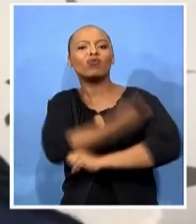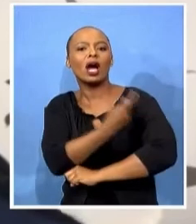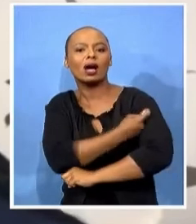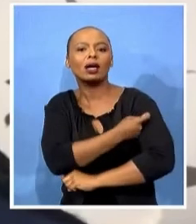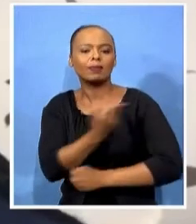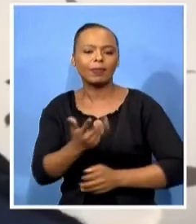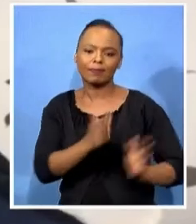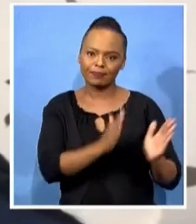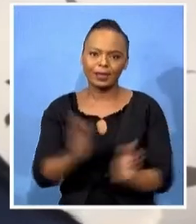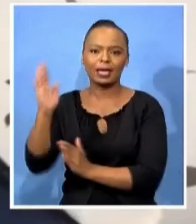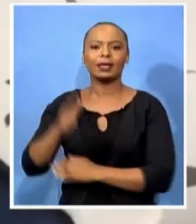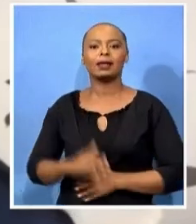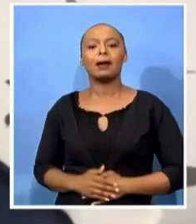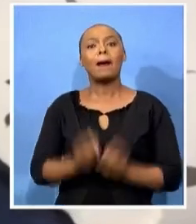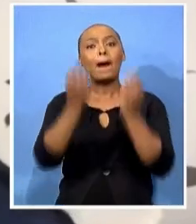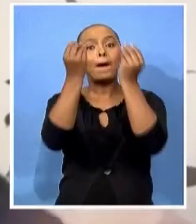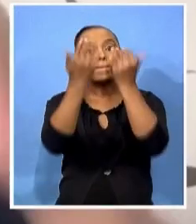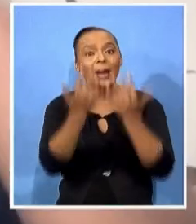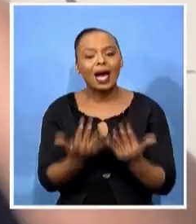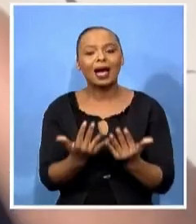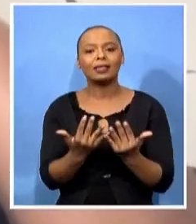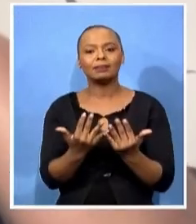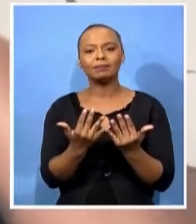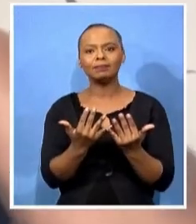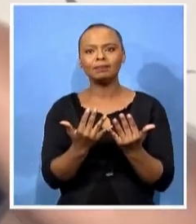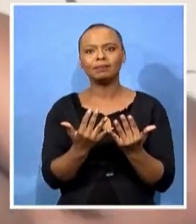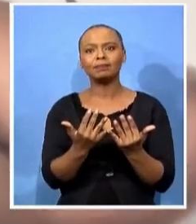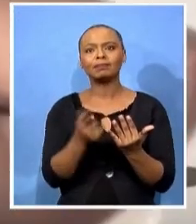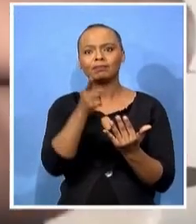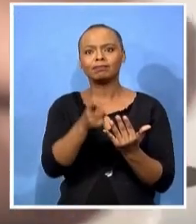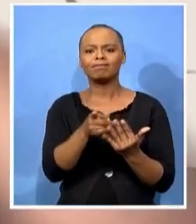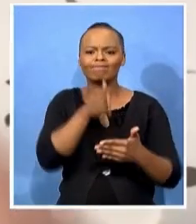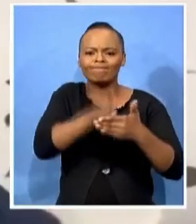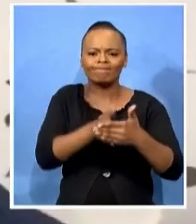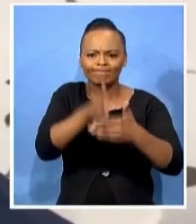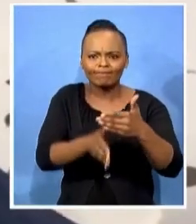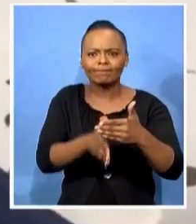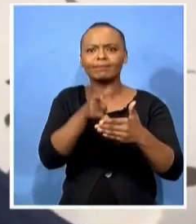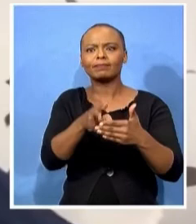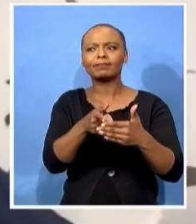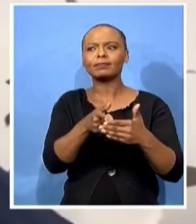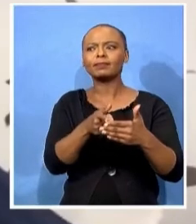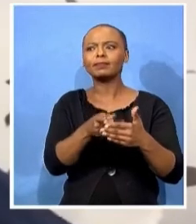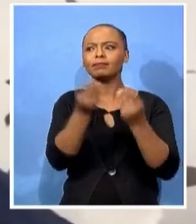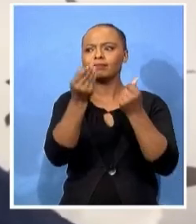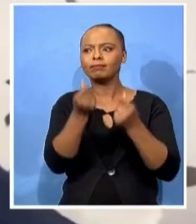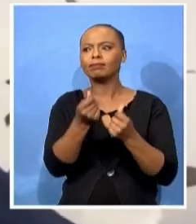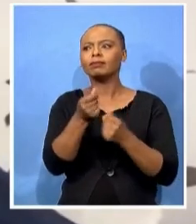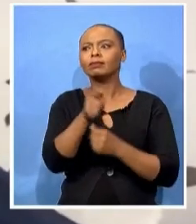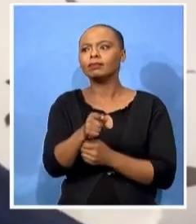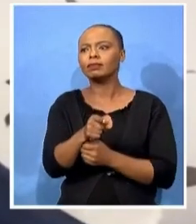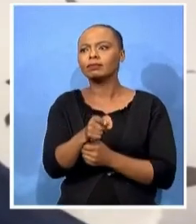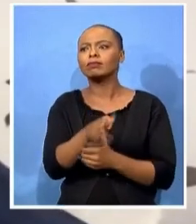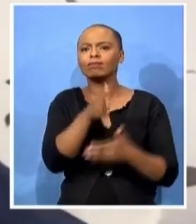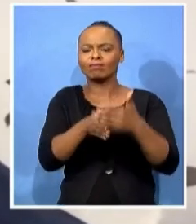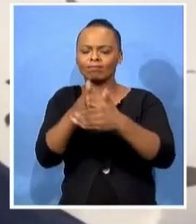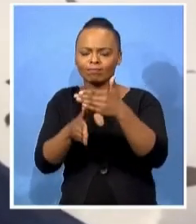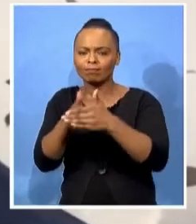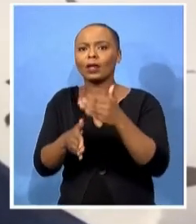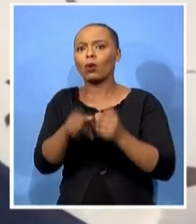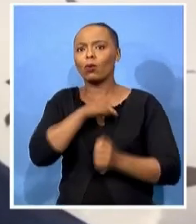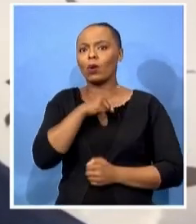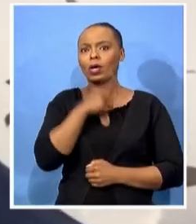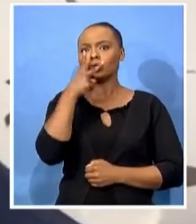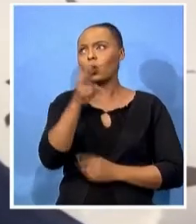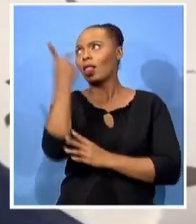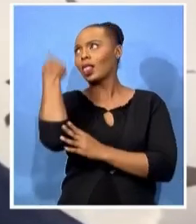hindrance to some of these vaccines. We saw or the vaccine acquisition. We saw last week reports surfacing that there